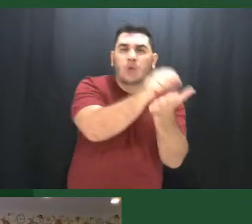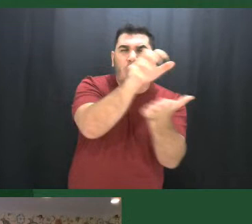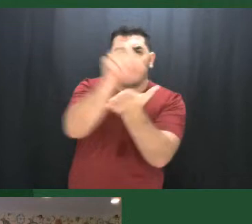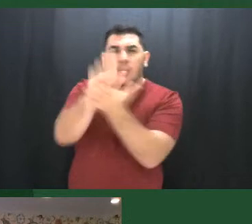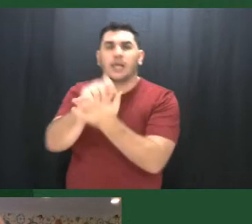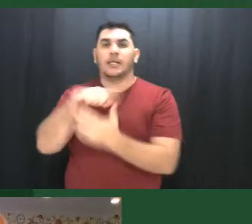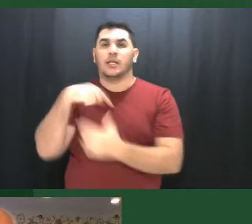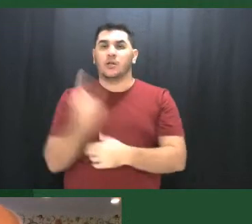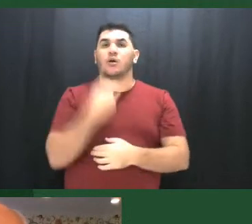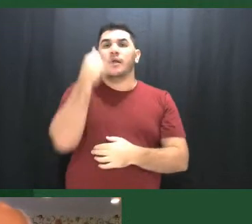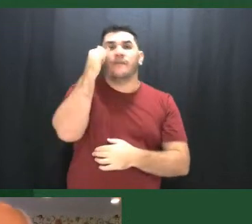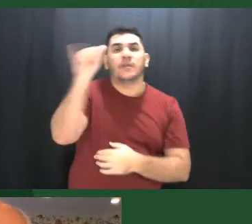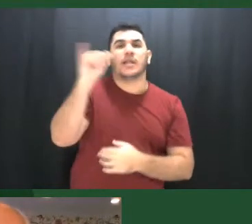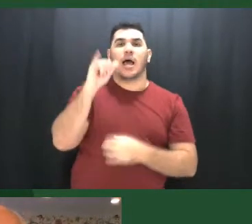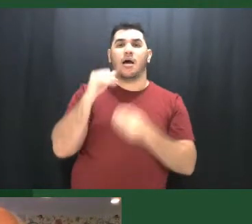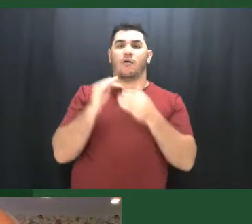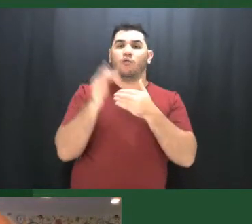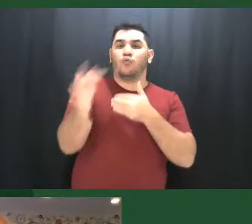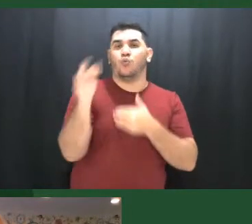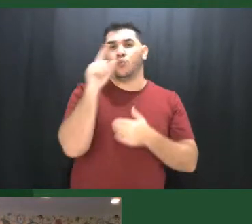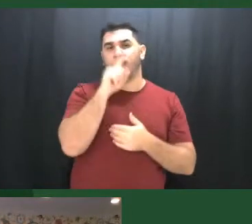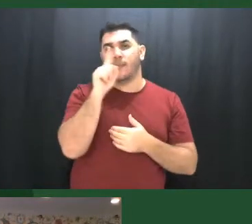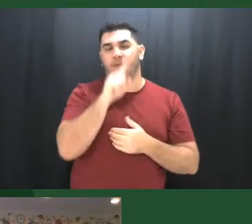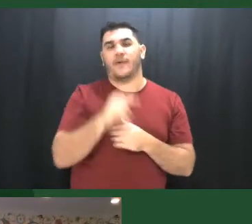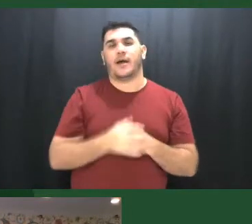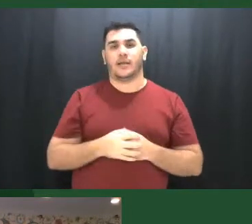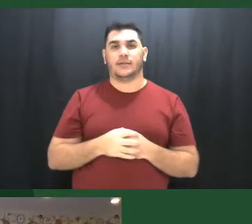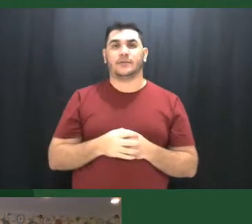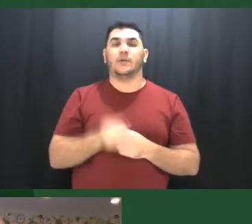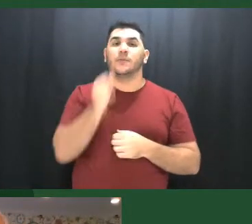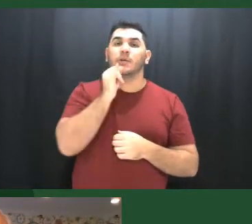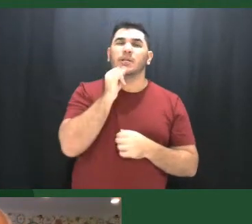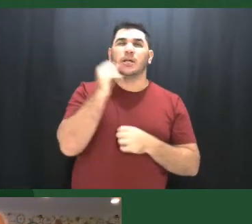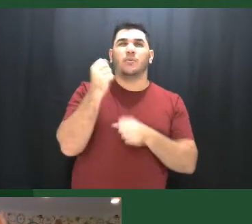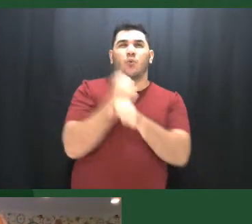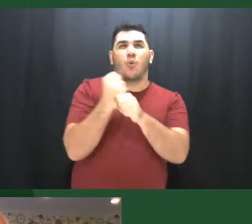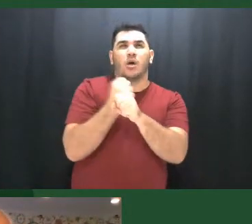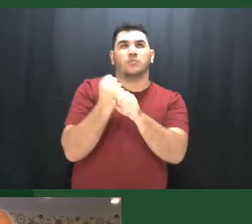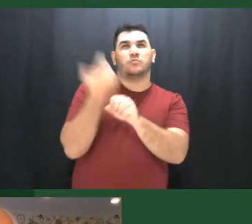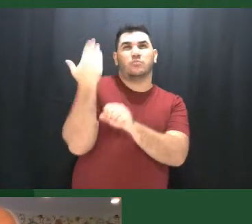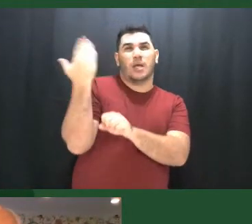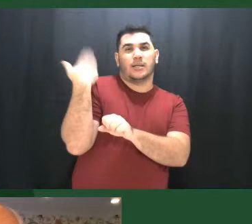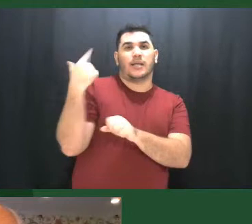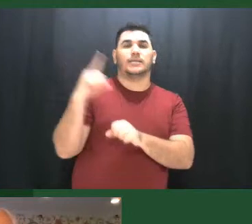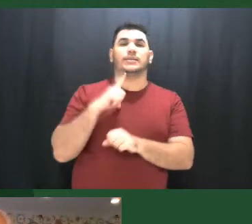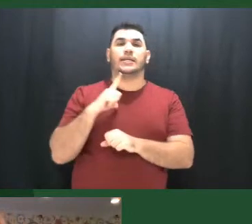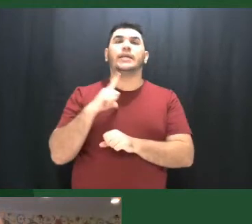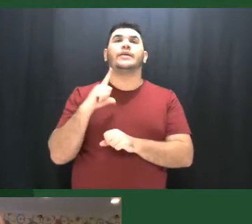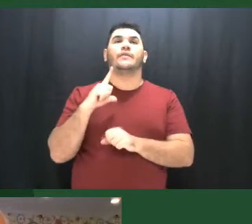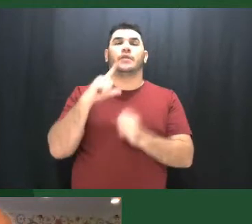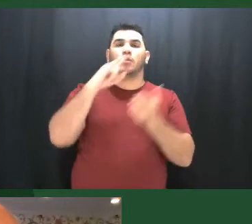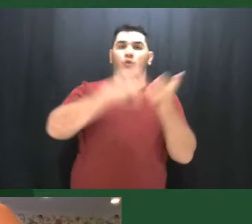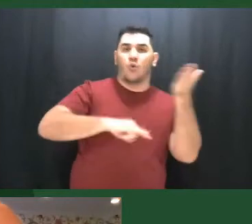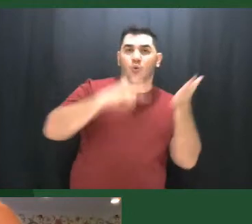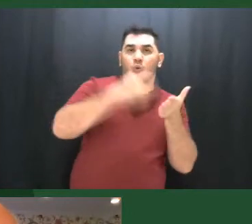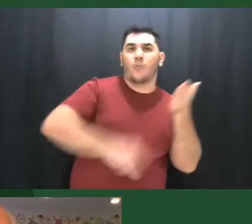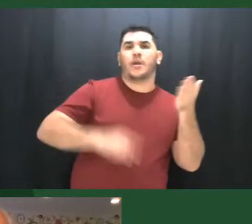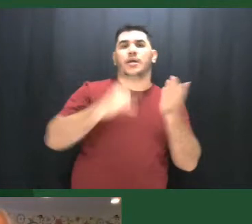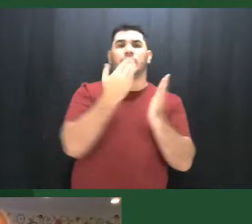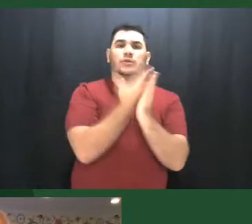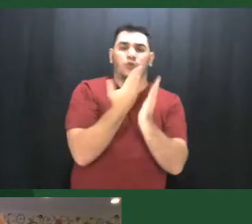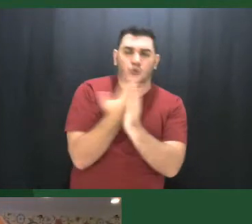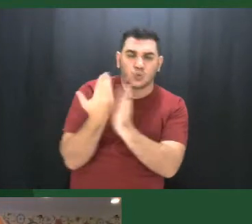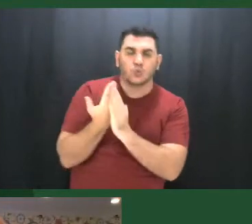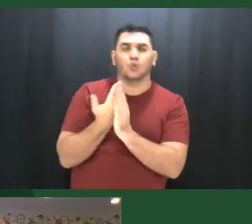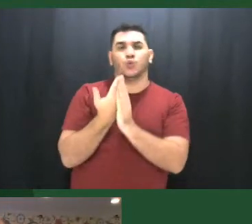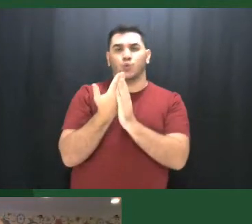data sets, of model cards, and IBM's documentation methods have shown